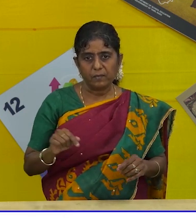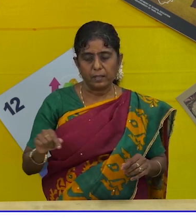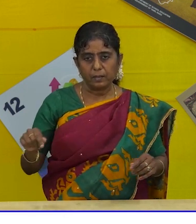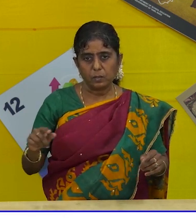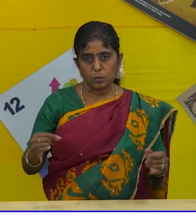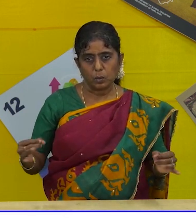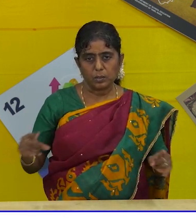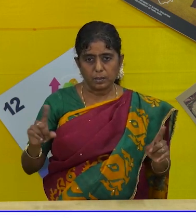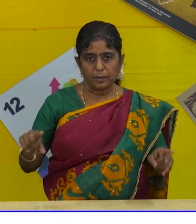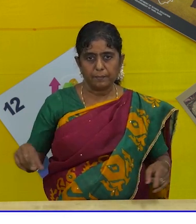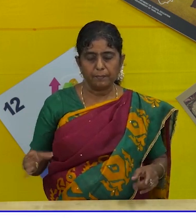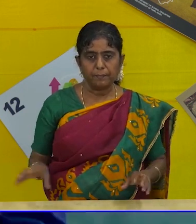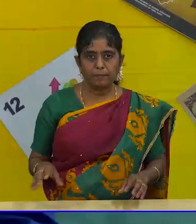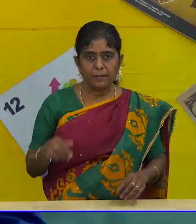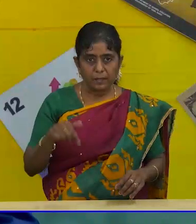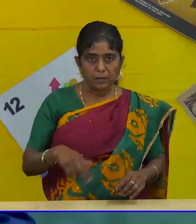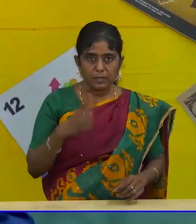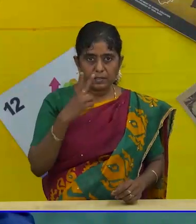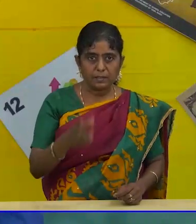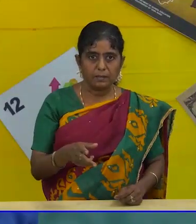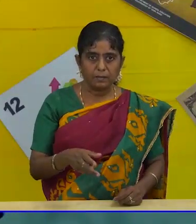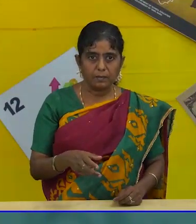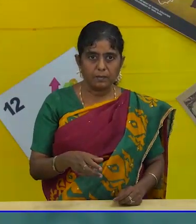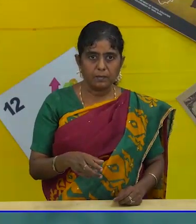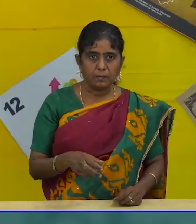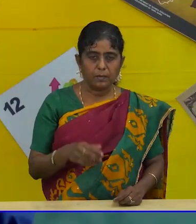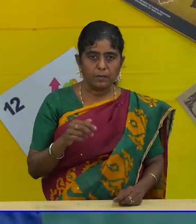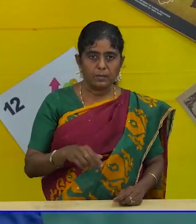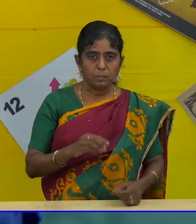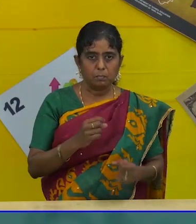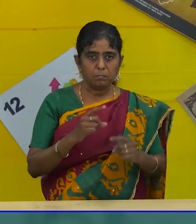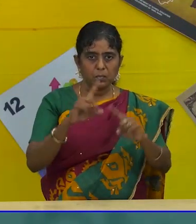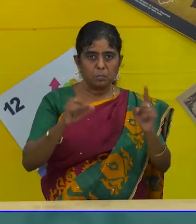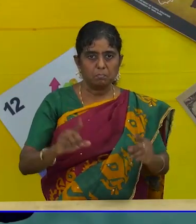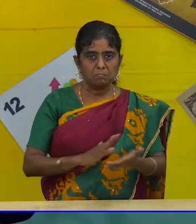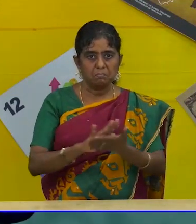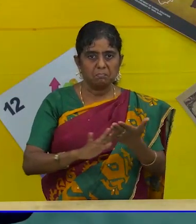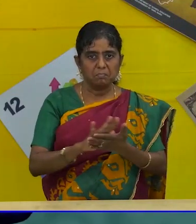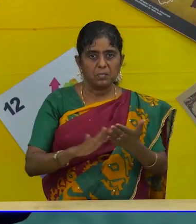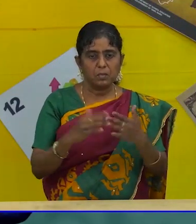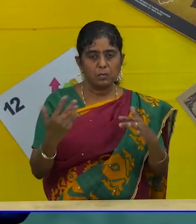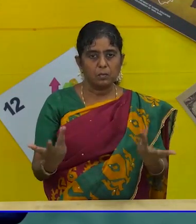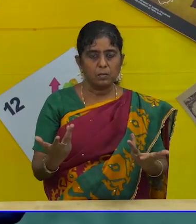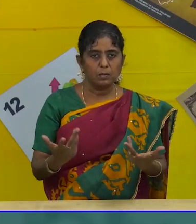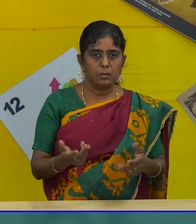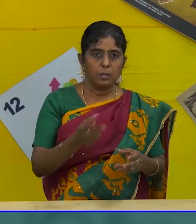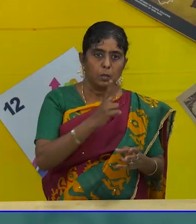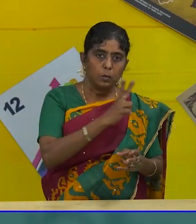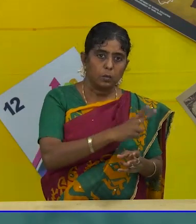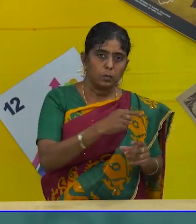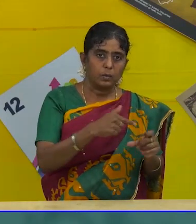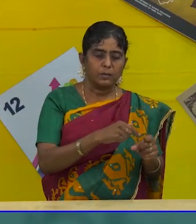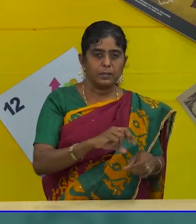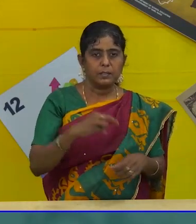infinite number of solution. Now let's see what is no solution for two equations and the